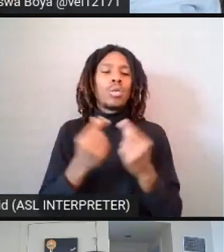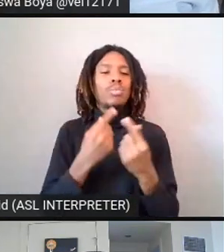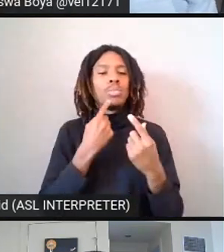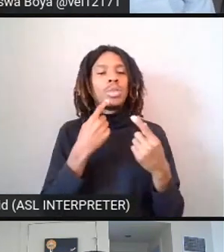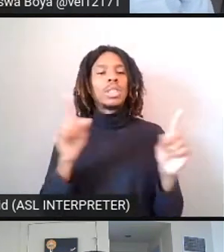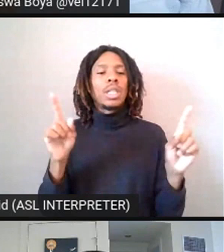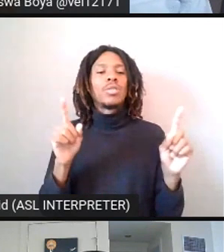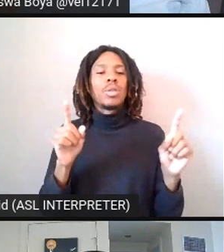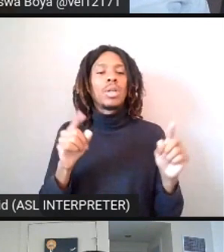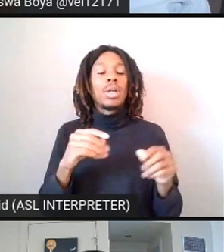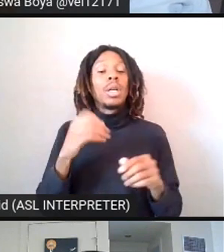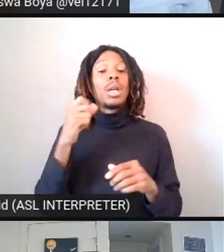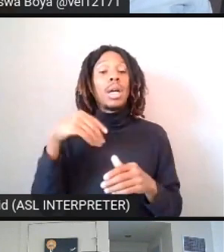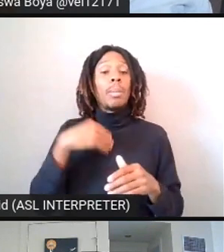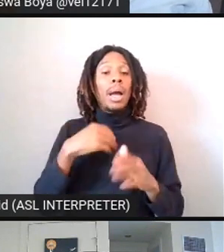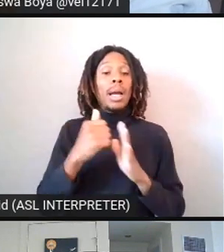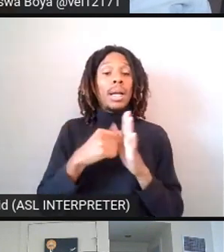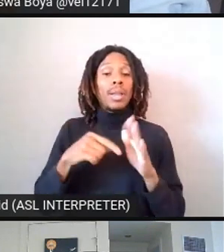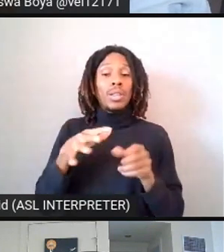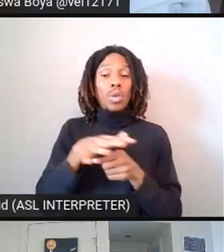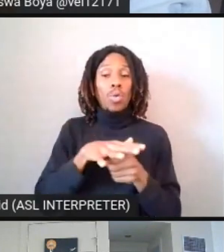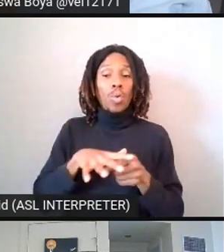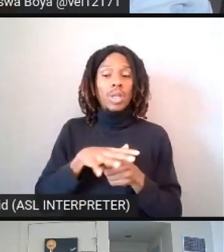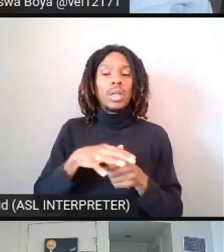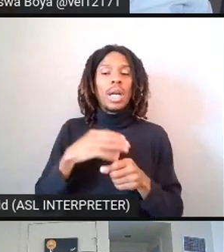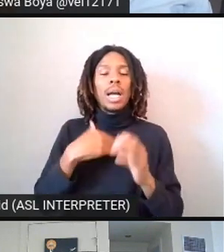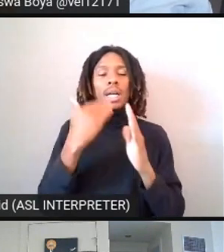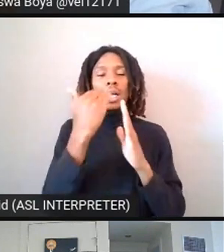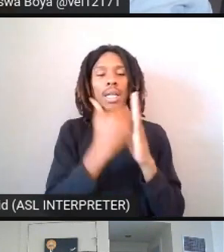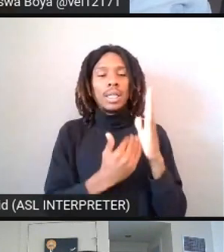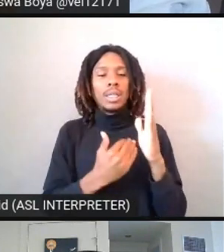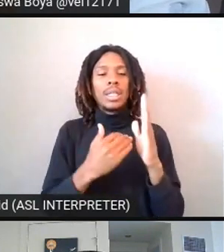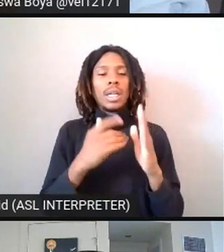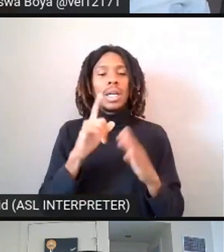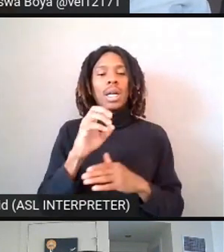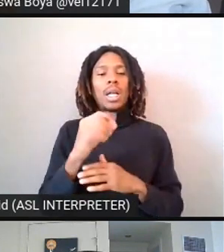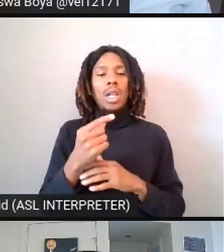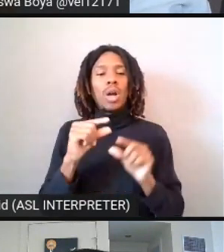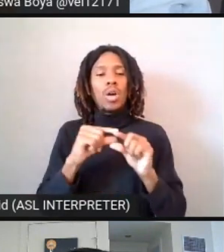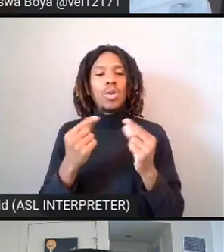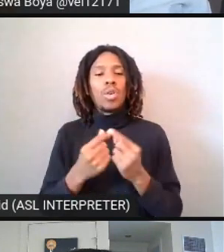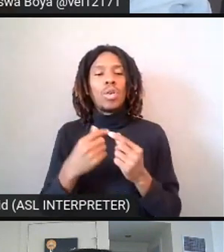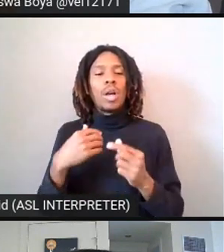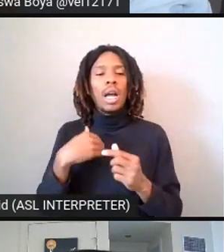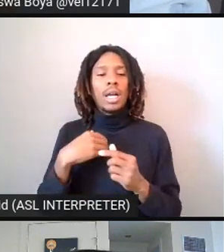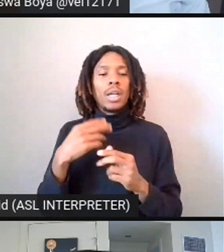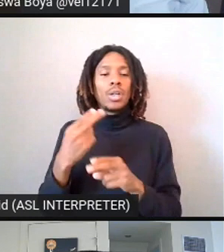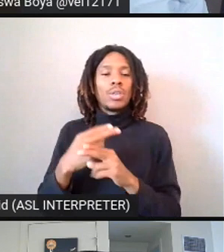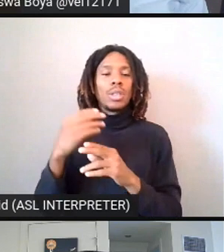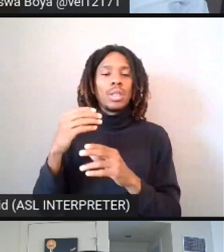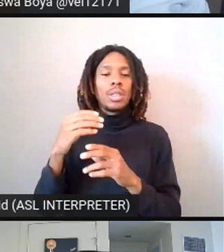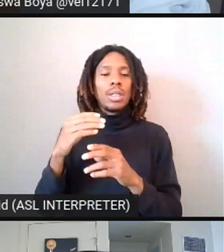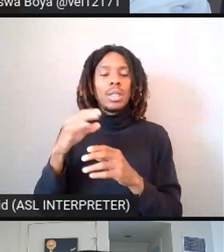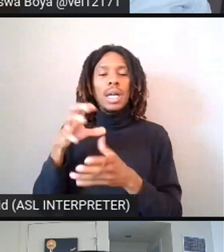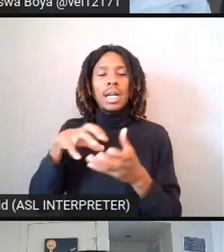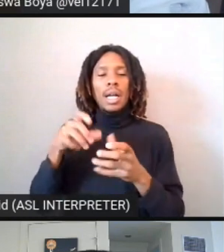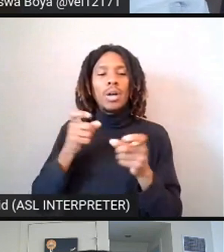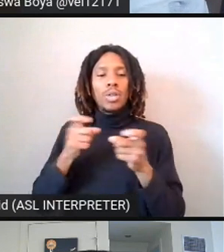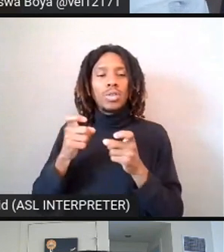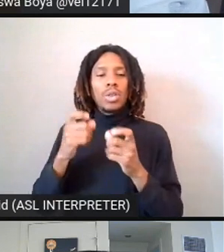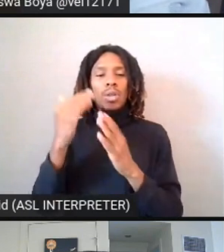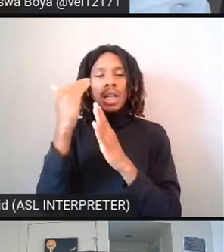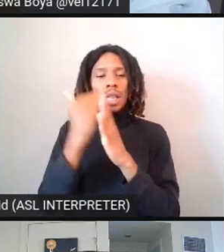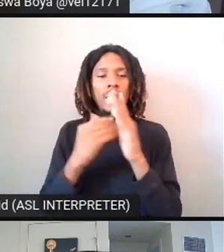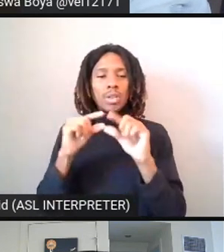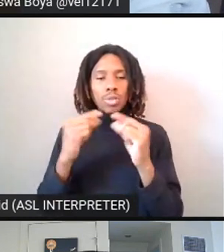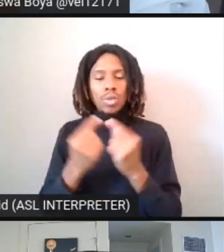my account and in this region, I can list the CloudWatch log group by using Cloud Control's list resources call, where I specify the type